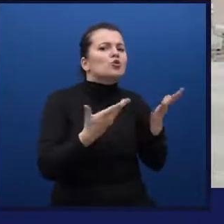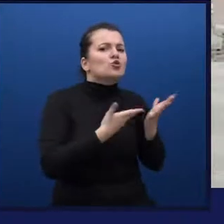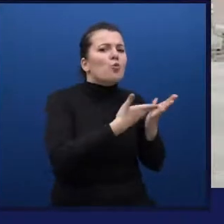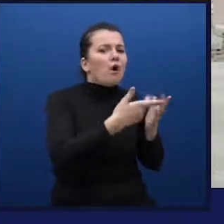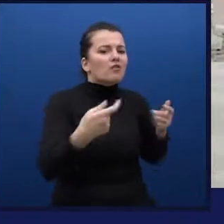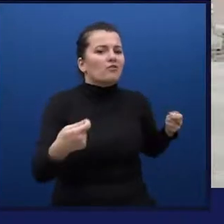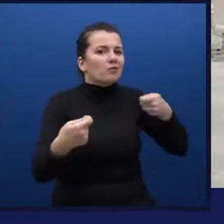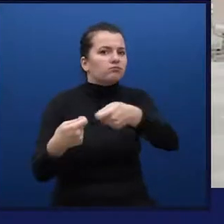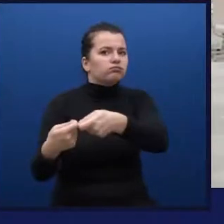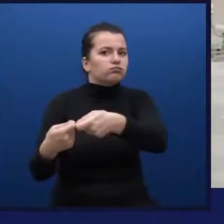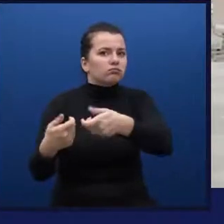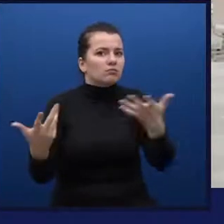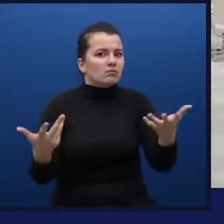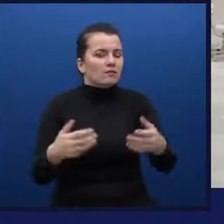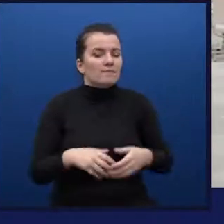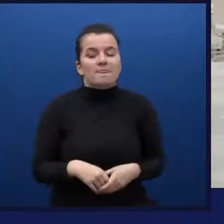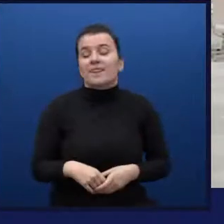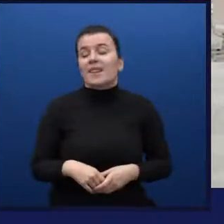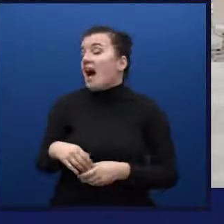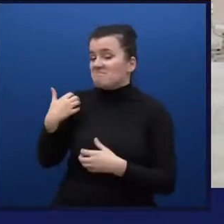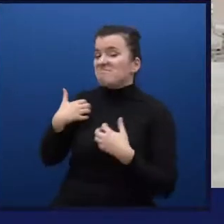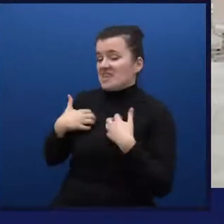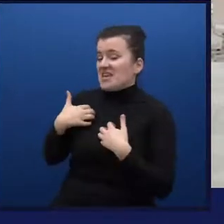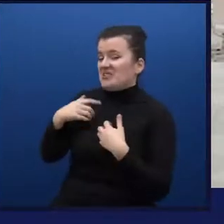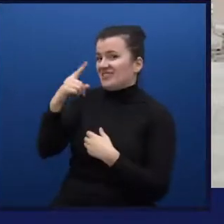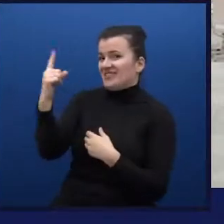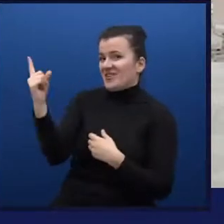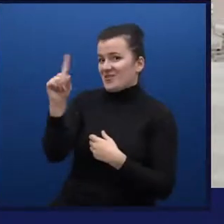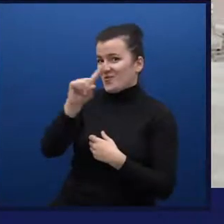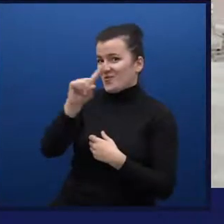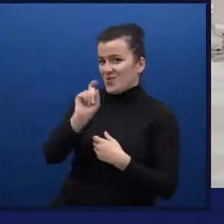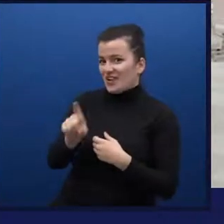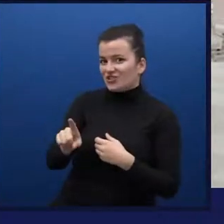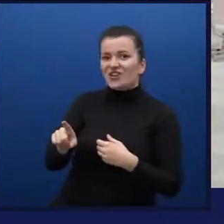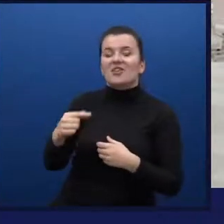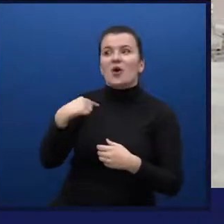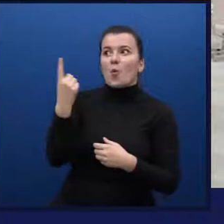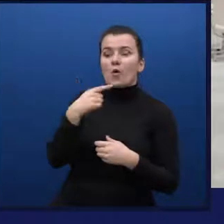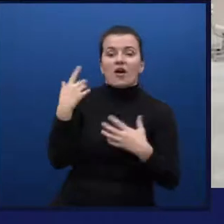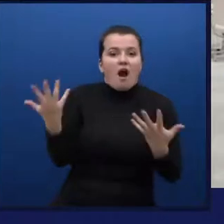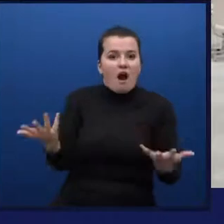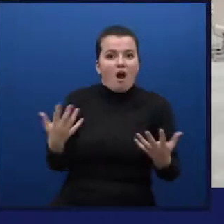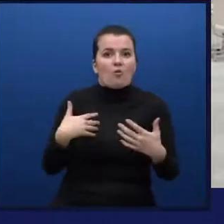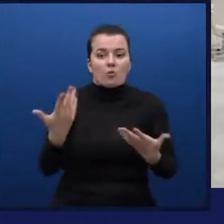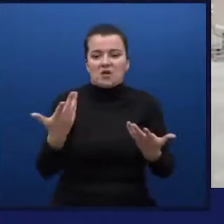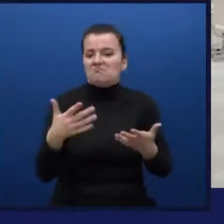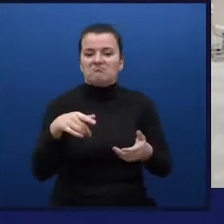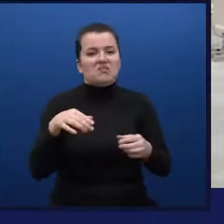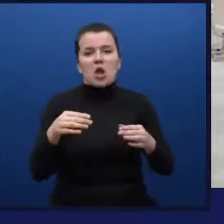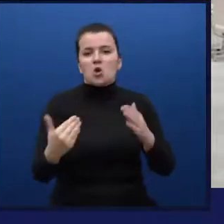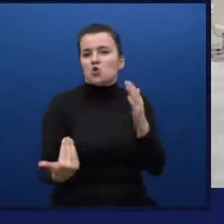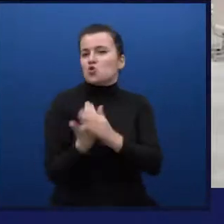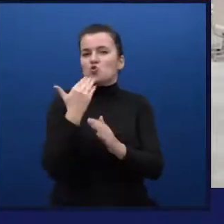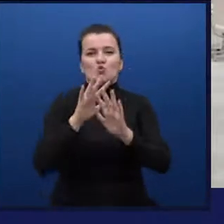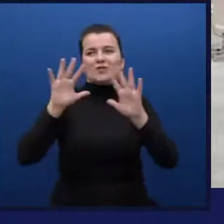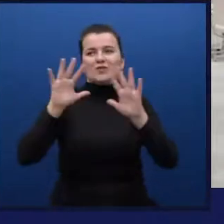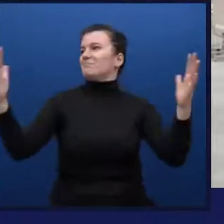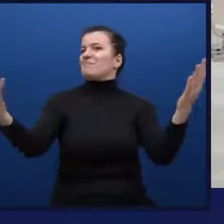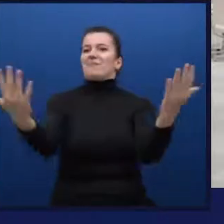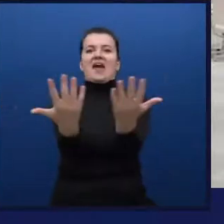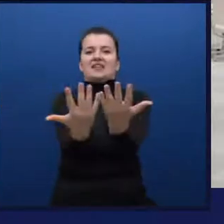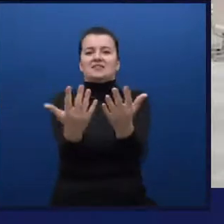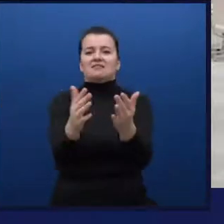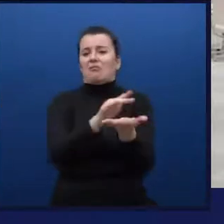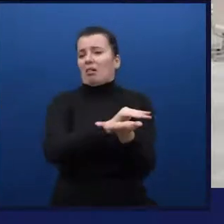to be because we were building a new space and we had an opportunity to start from scratch. And Accenture thought, okay, let's